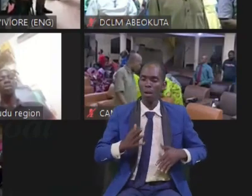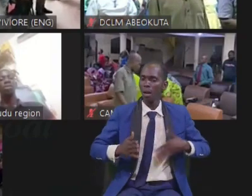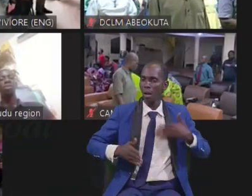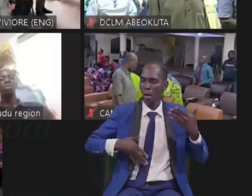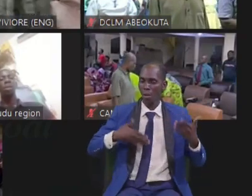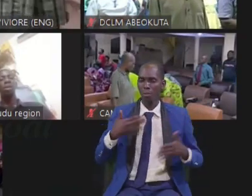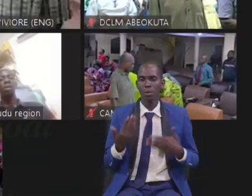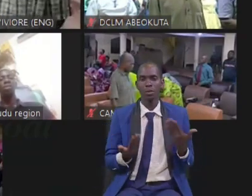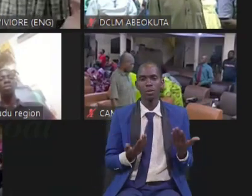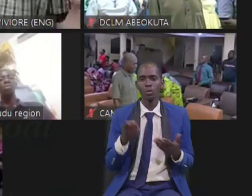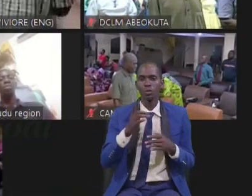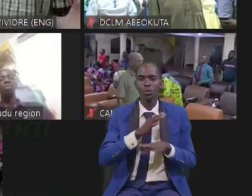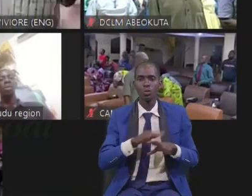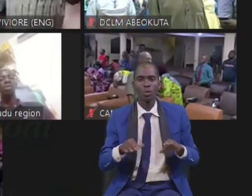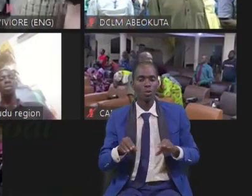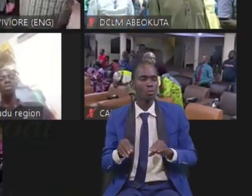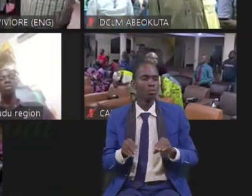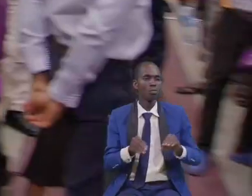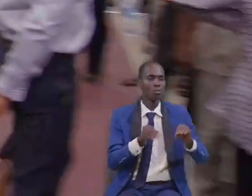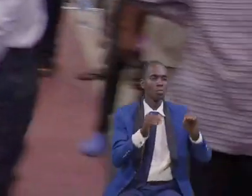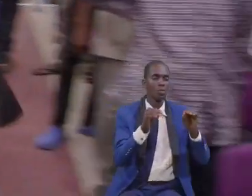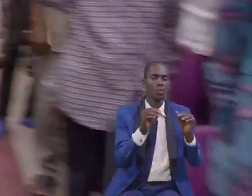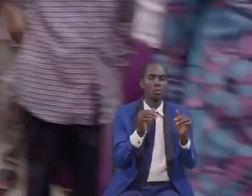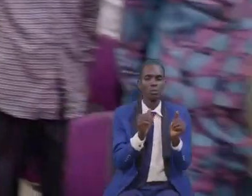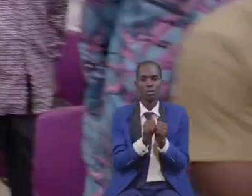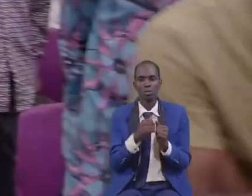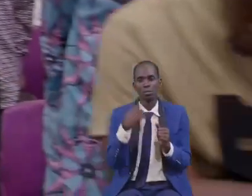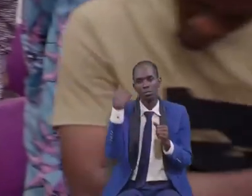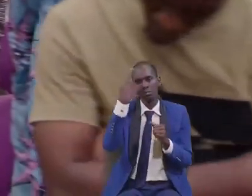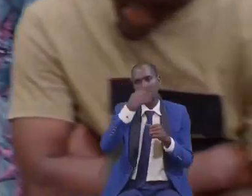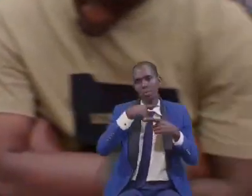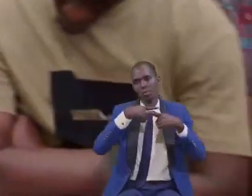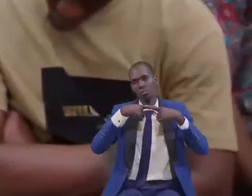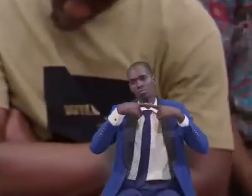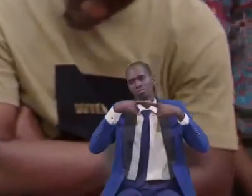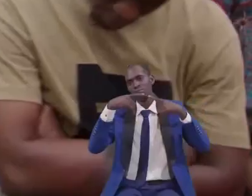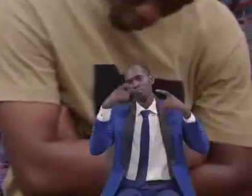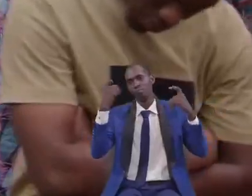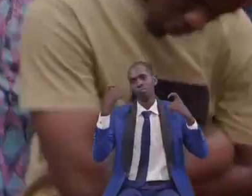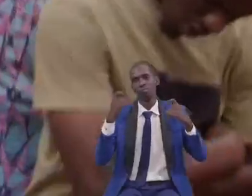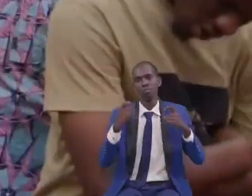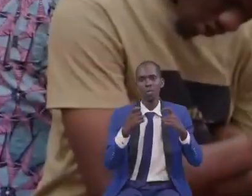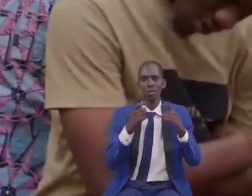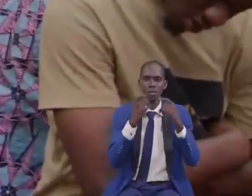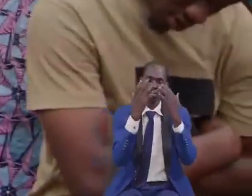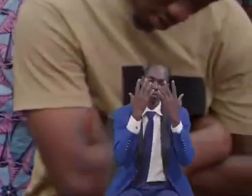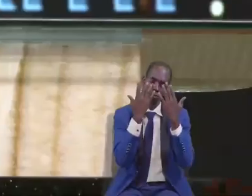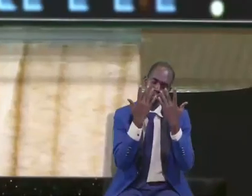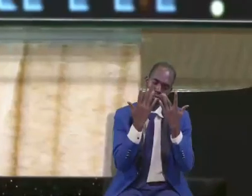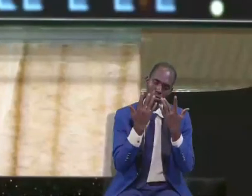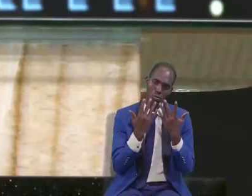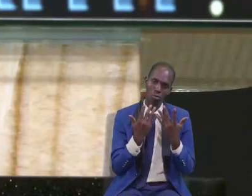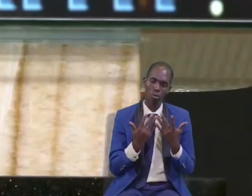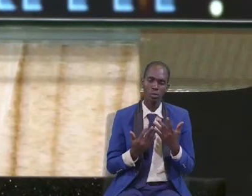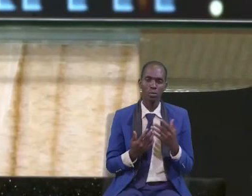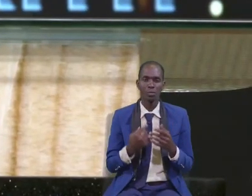You don't go around with long face, gloomy face,